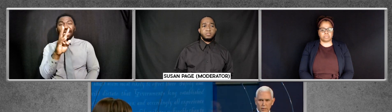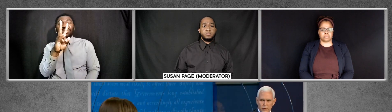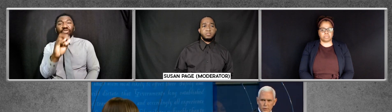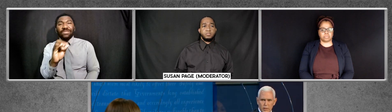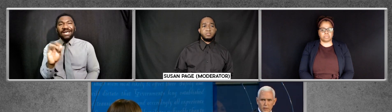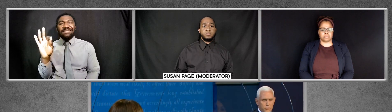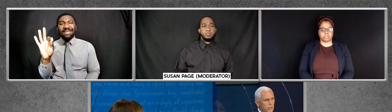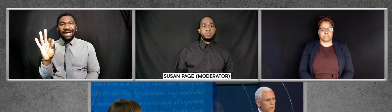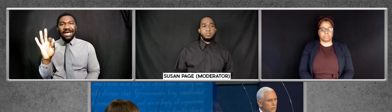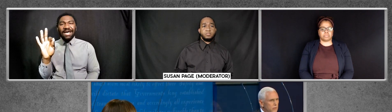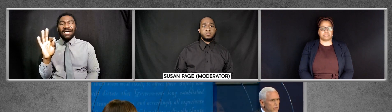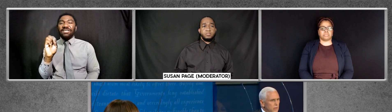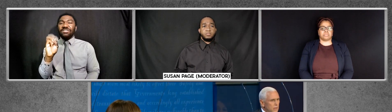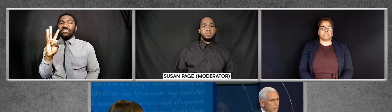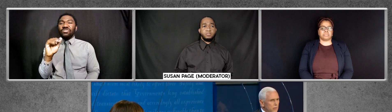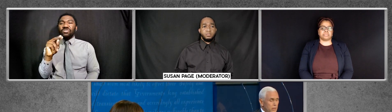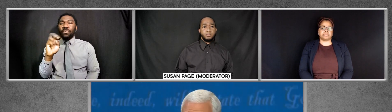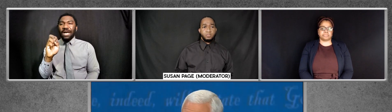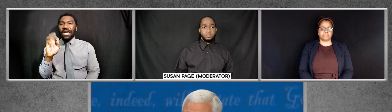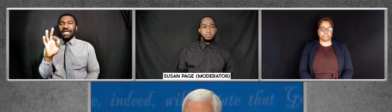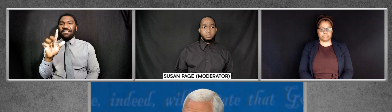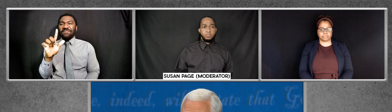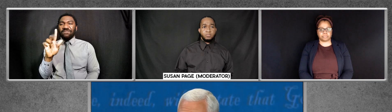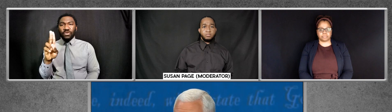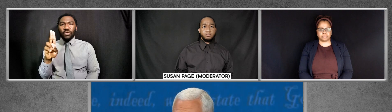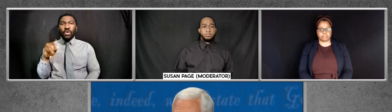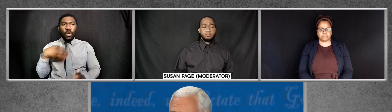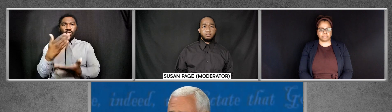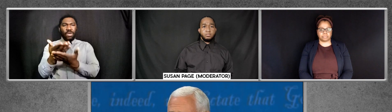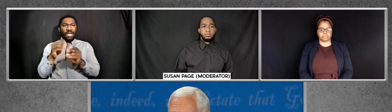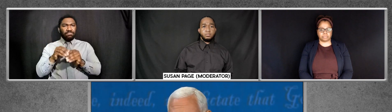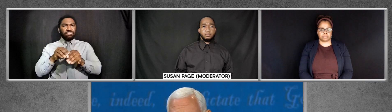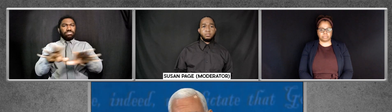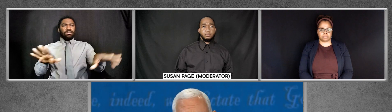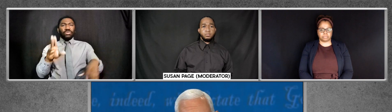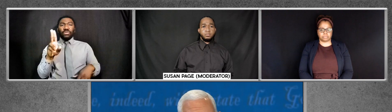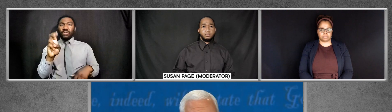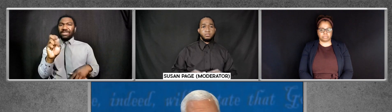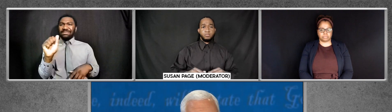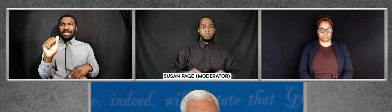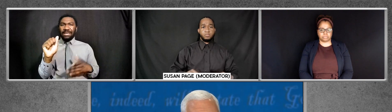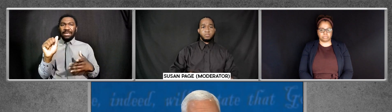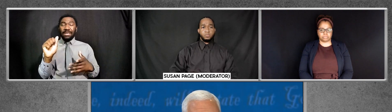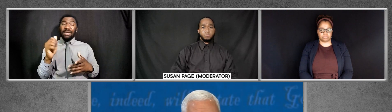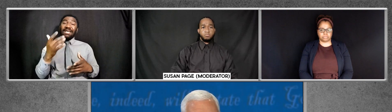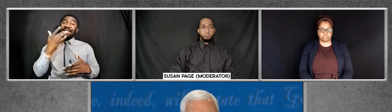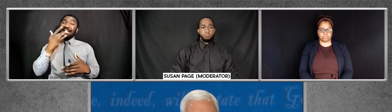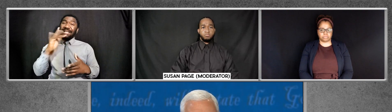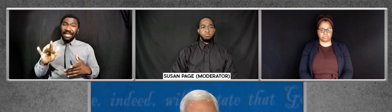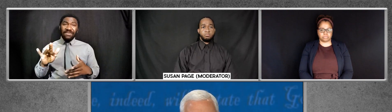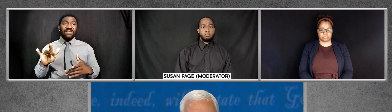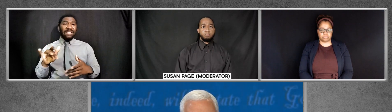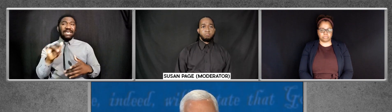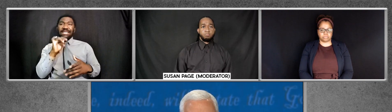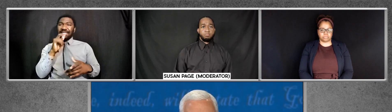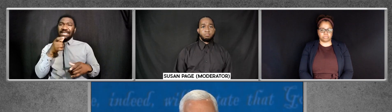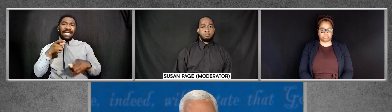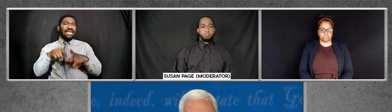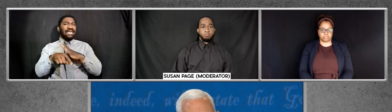flu arrived in the United States. Thankfully, it ended up not being as lethal as the